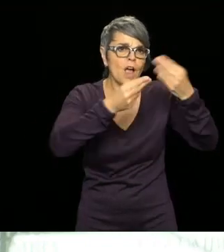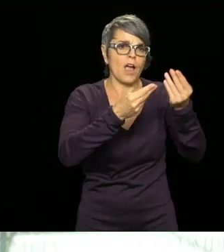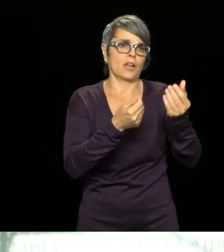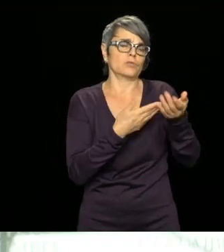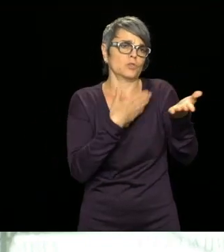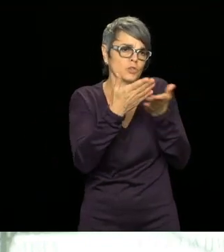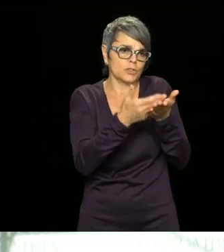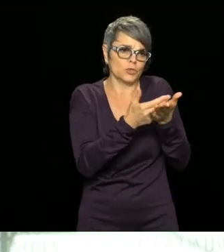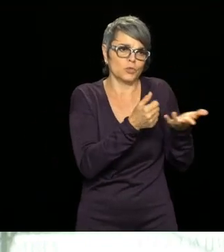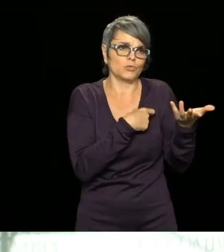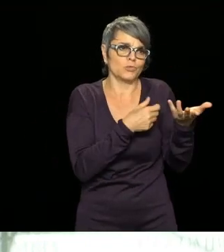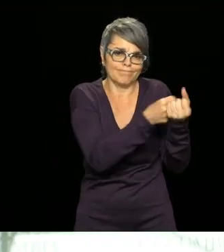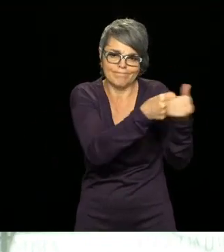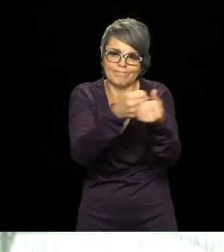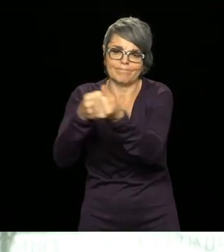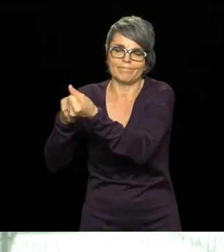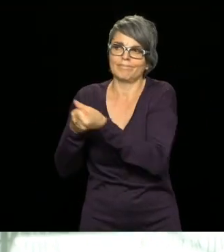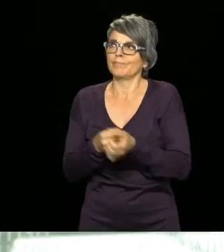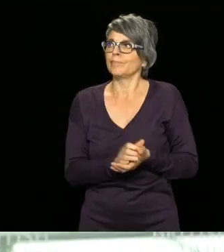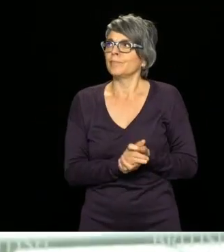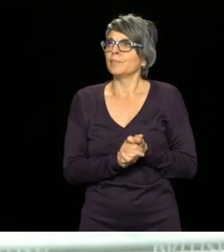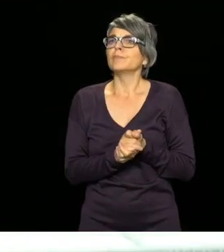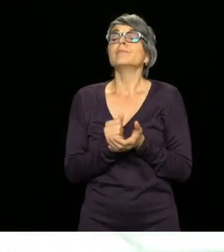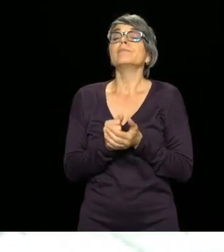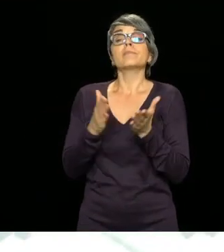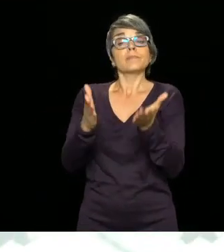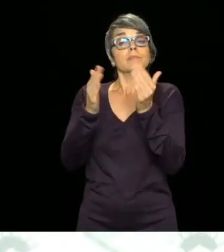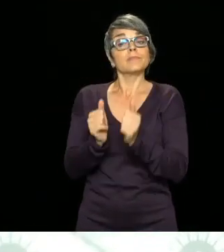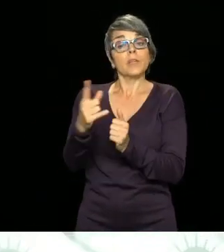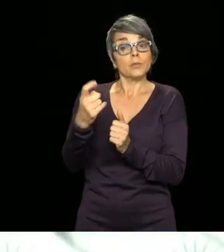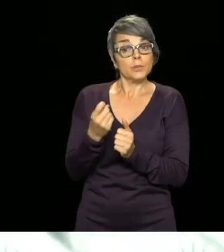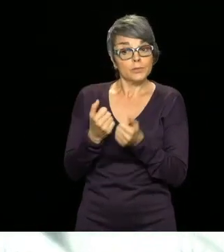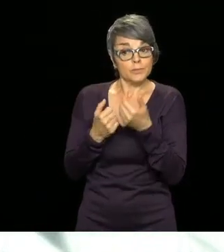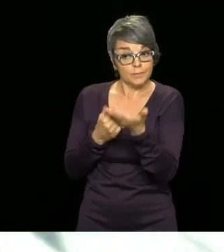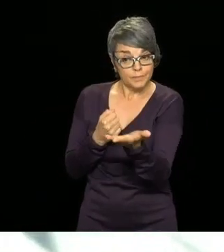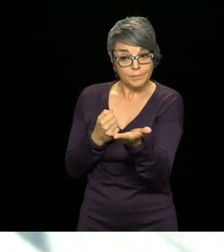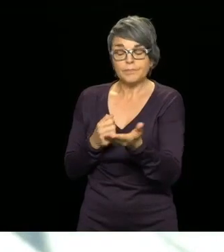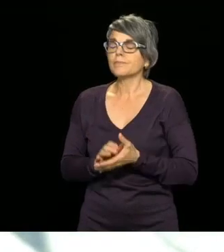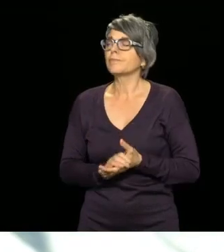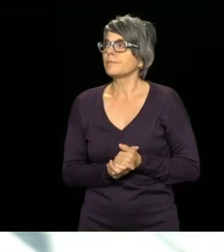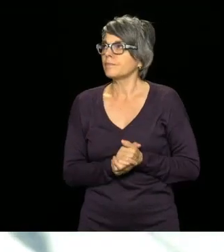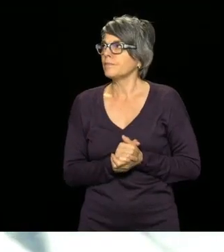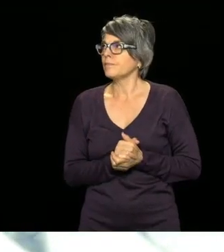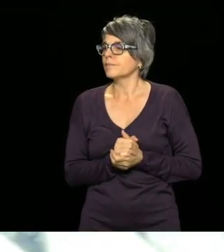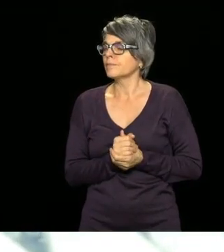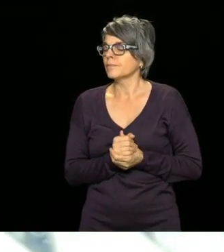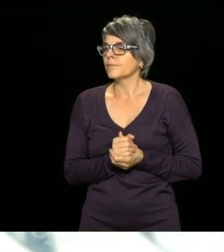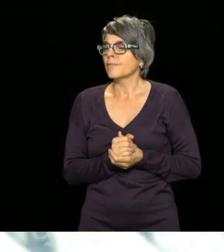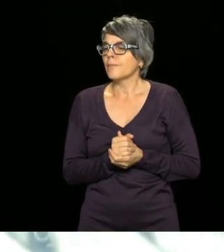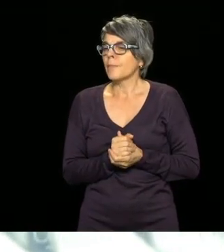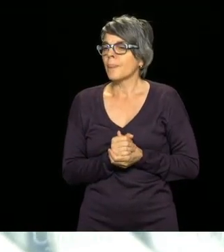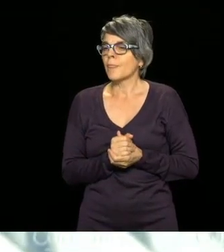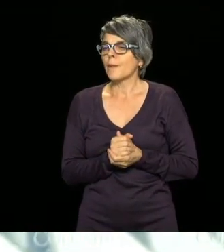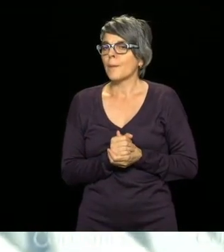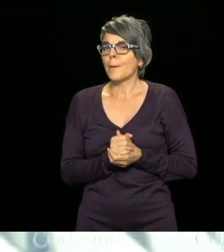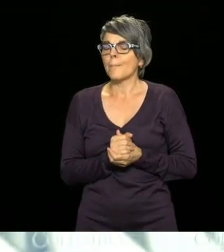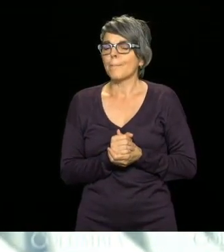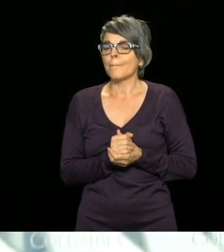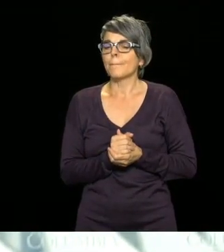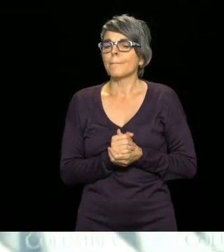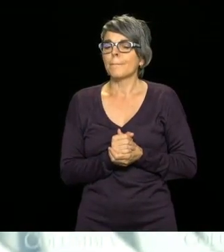Next question is from Lisa Yusta, News 1130. Hi, Minister. You're talking